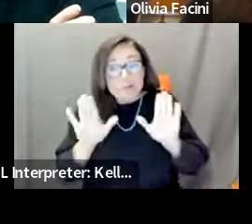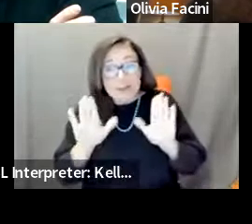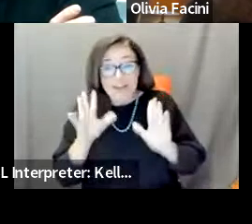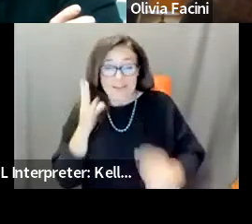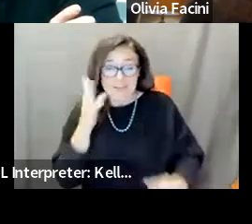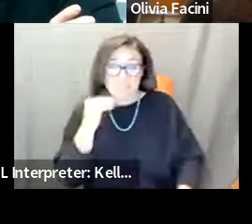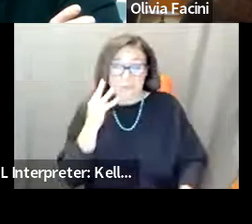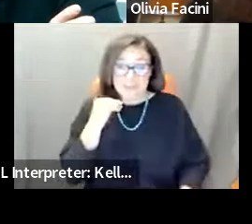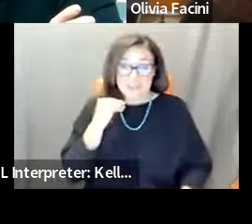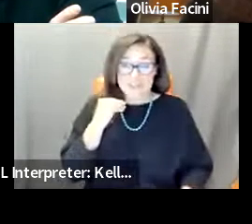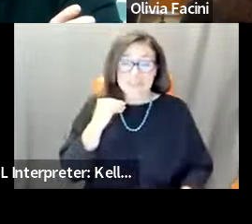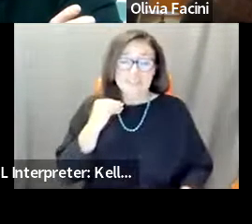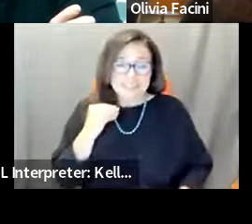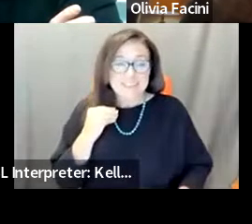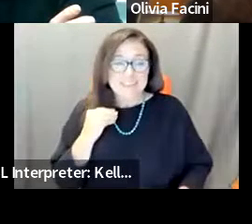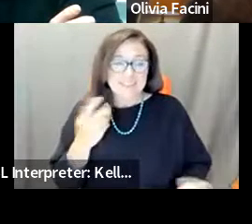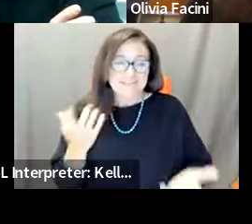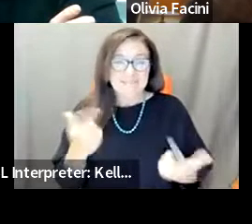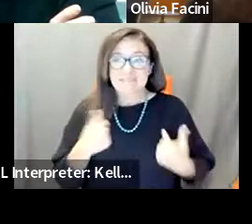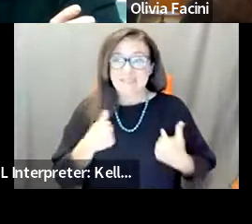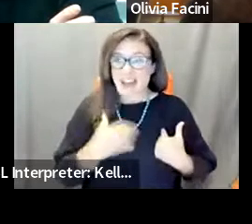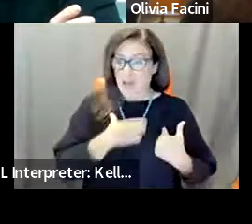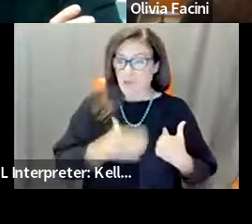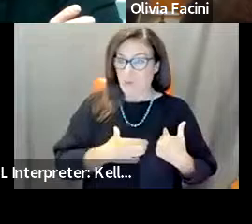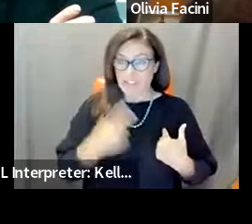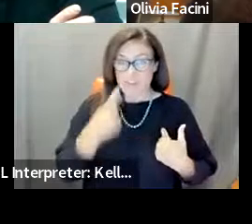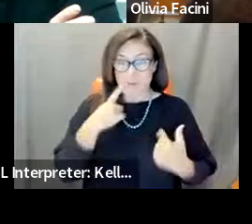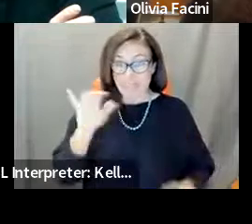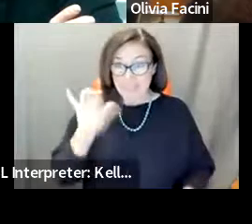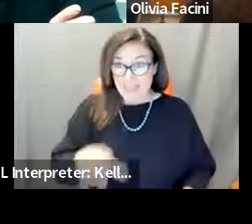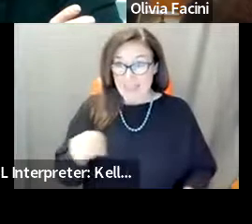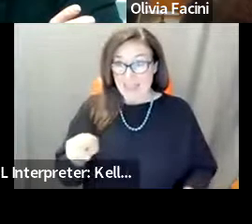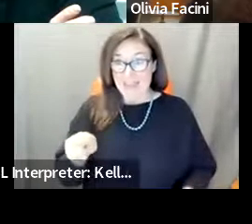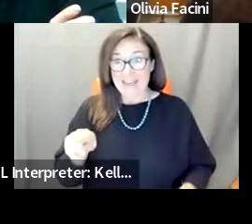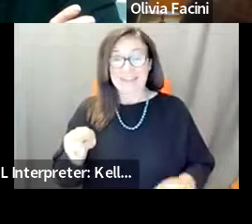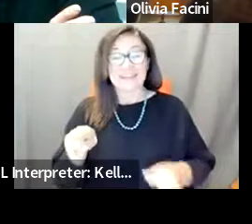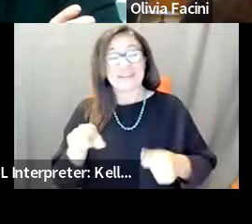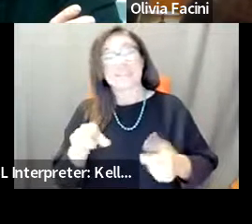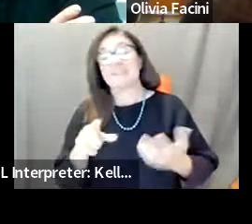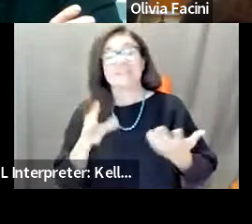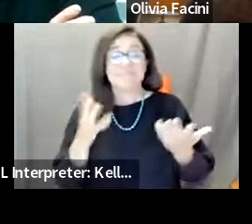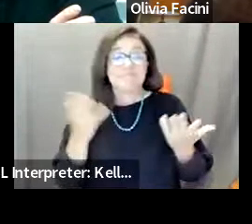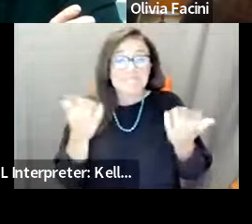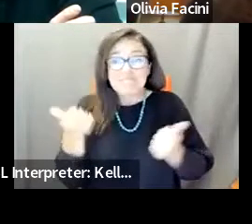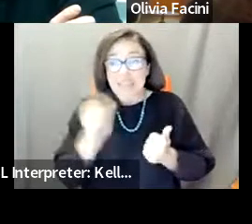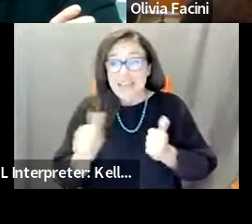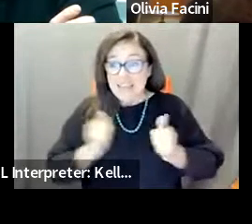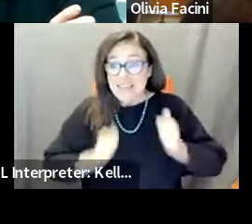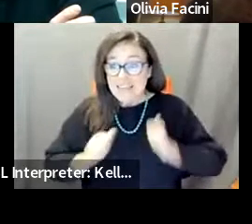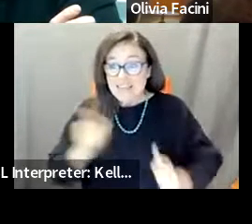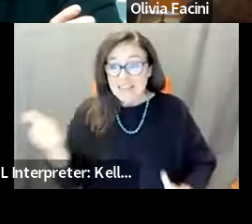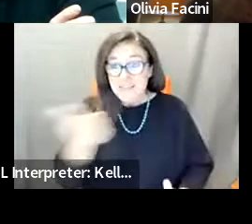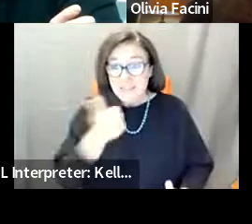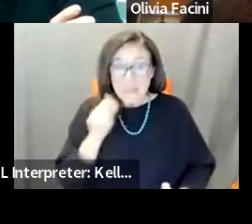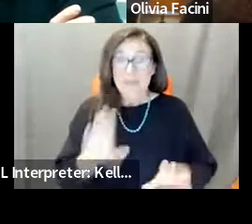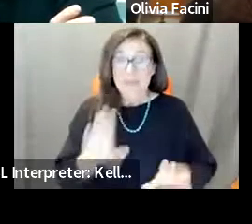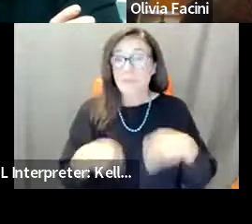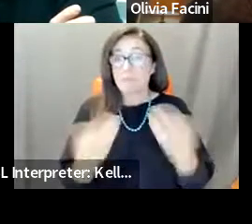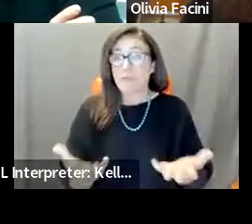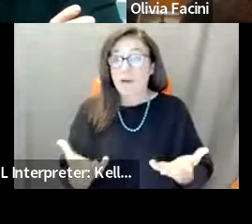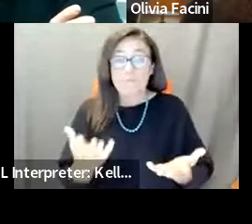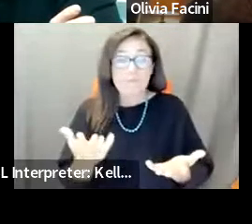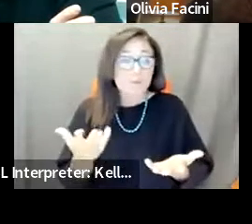So I really wish that most theaters or venues that offer performing arts of any